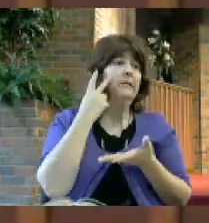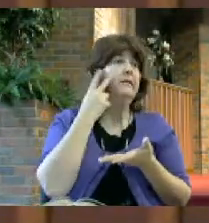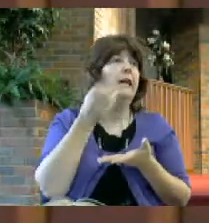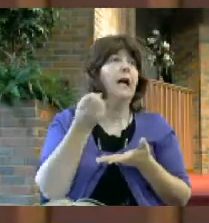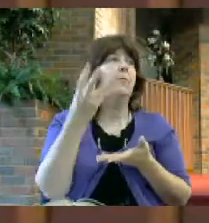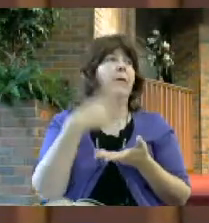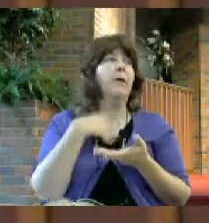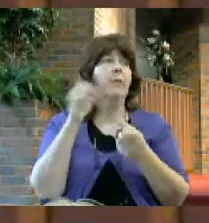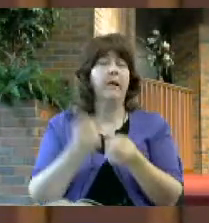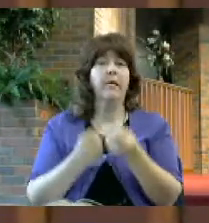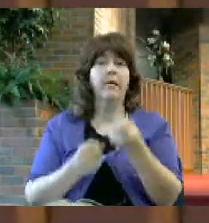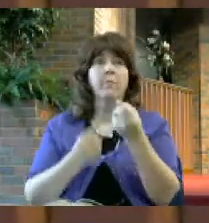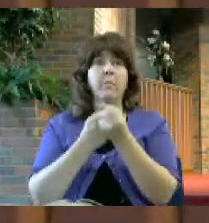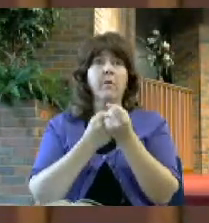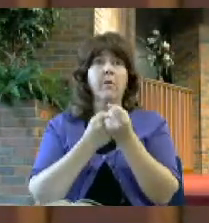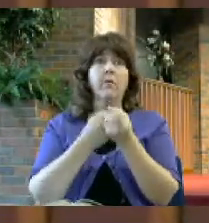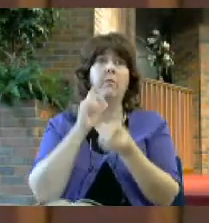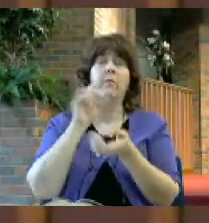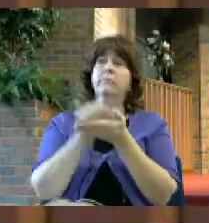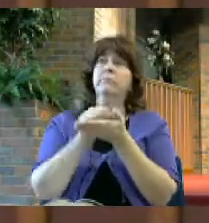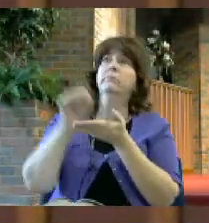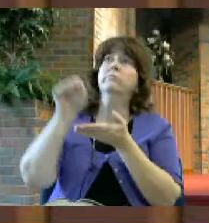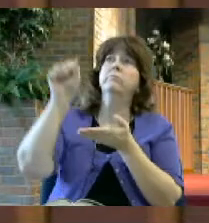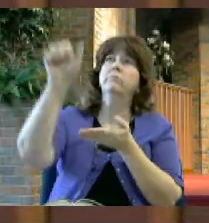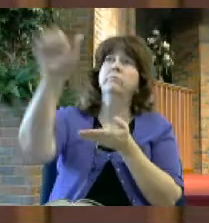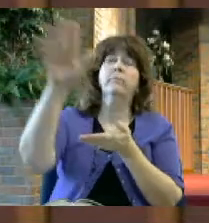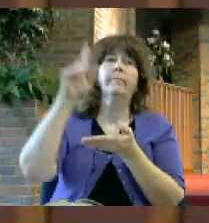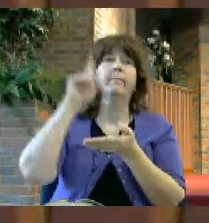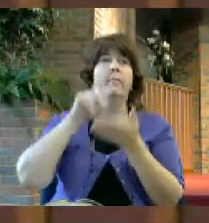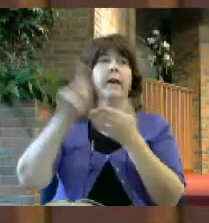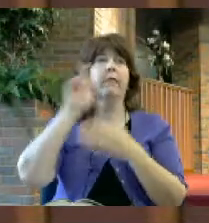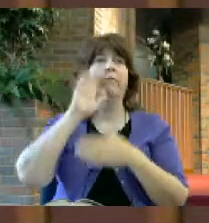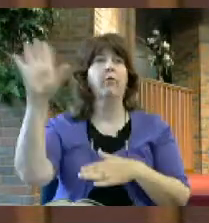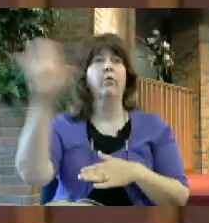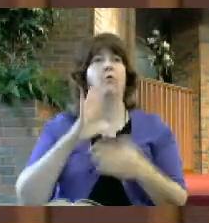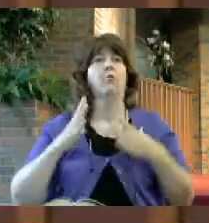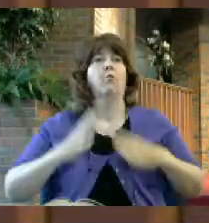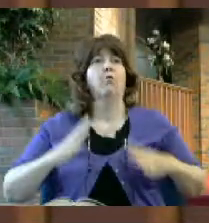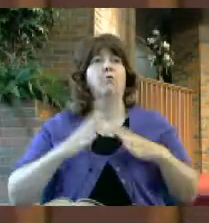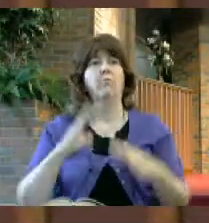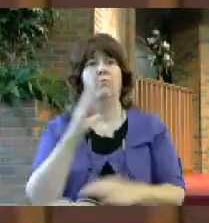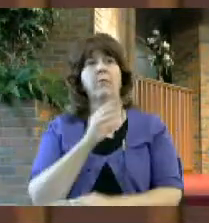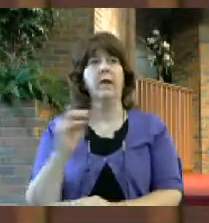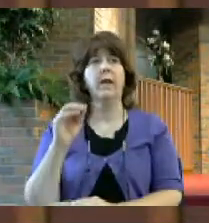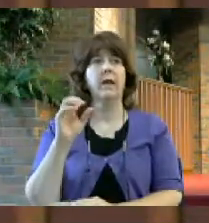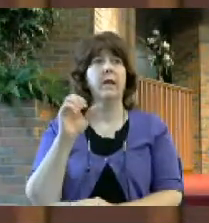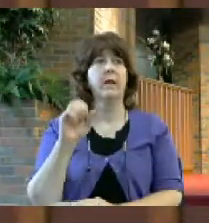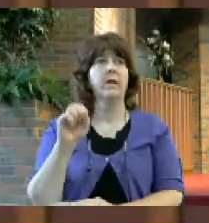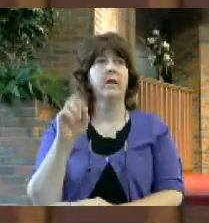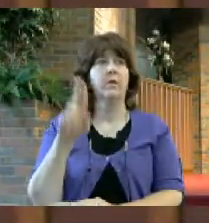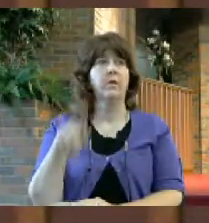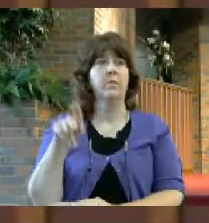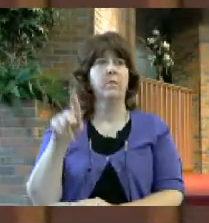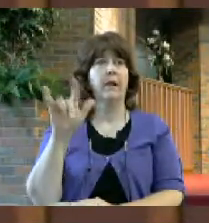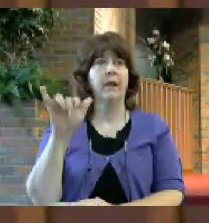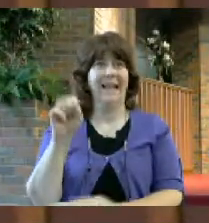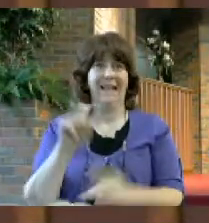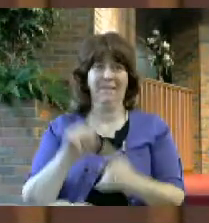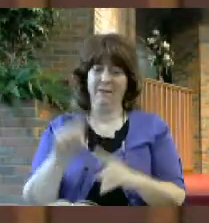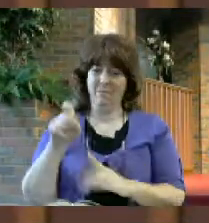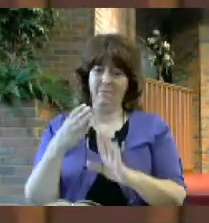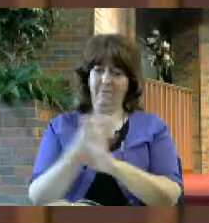to school this year and pay for their uniforms and supplies to get them there. Again, the due date on that will be next Sunday again.